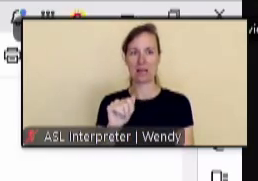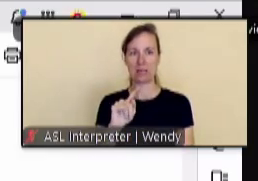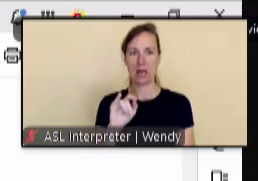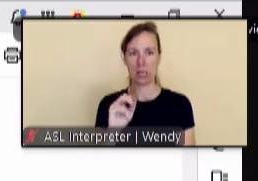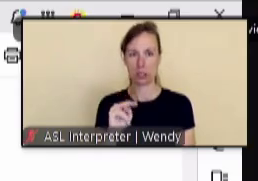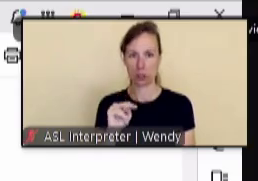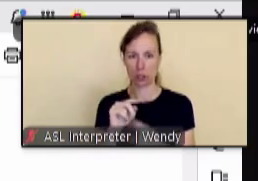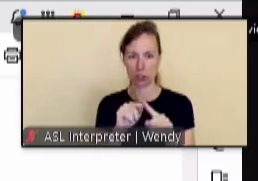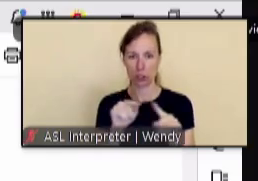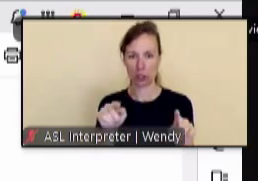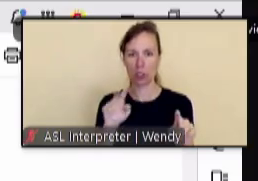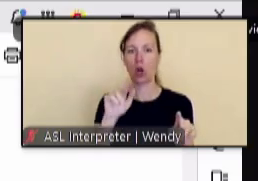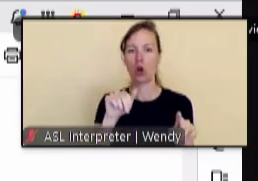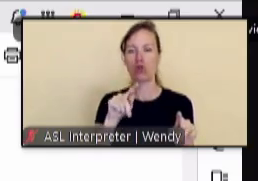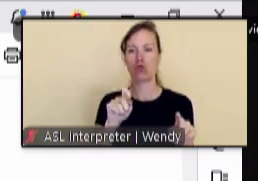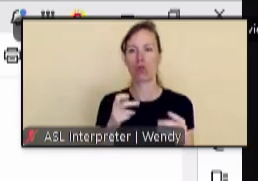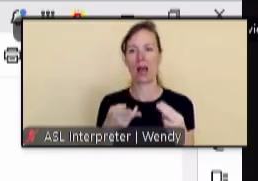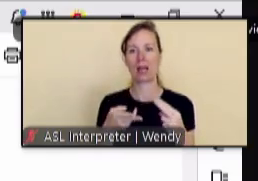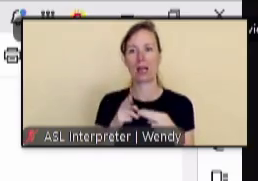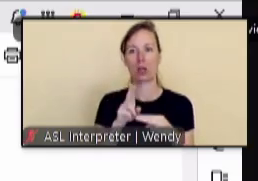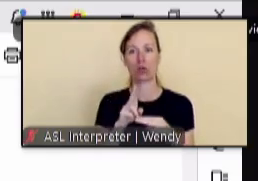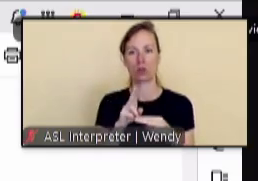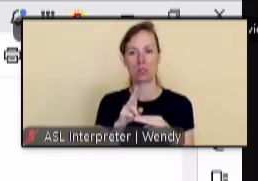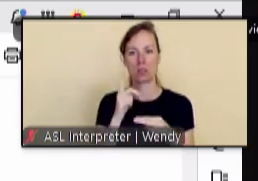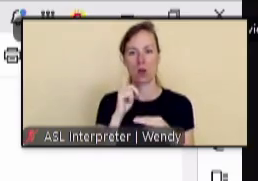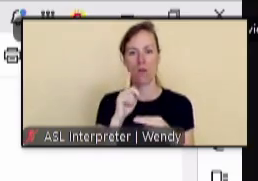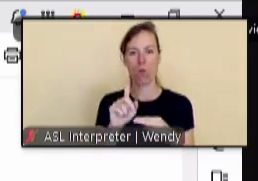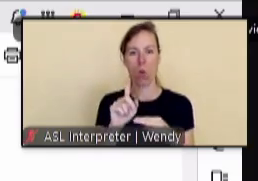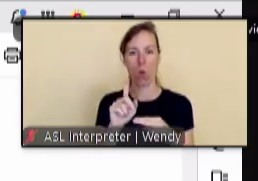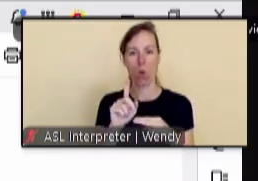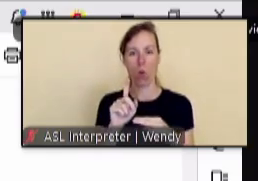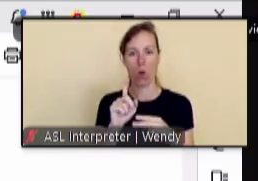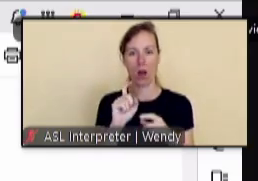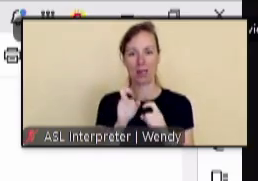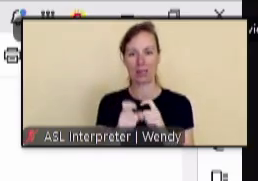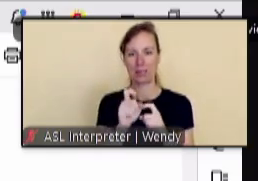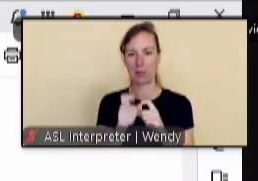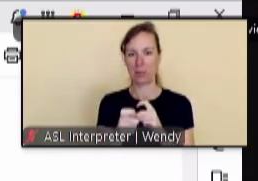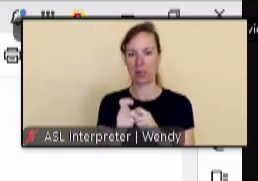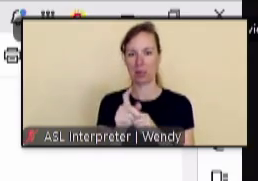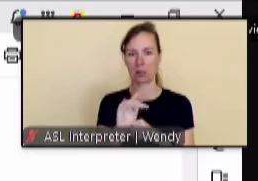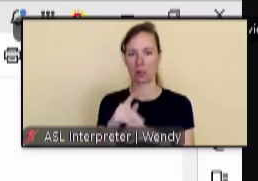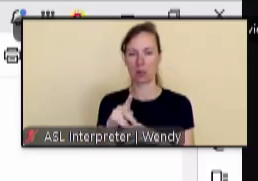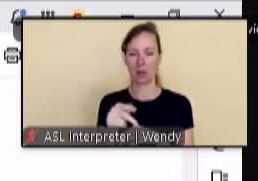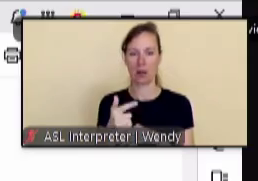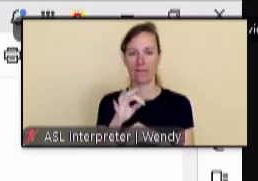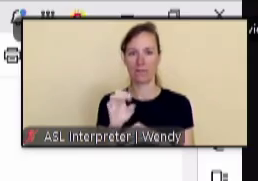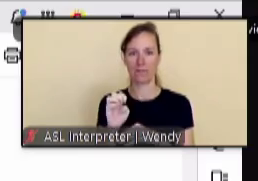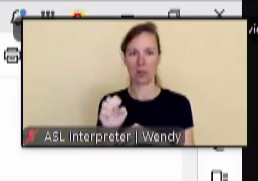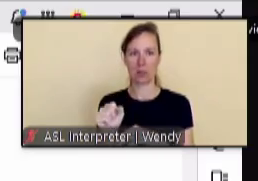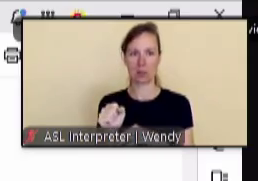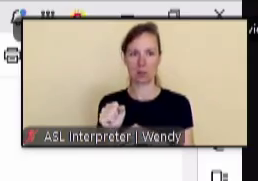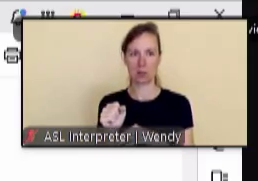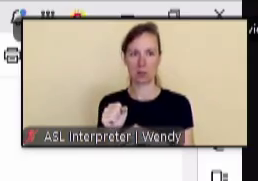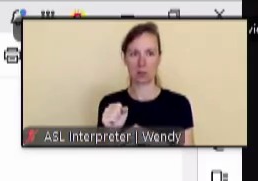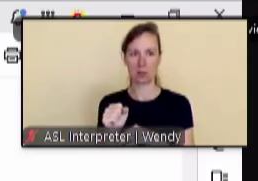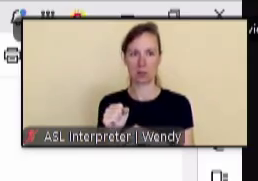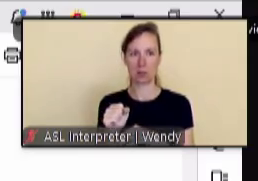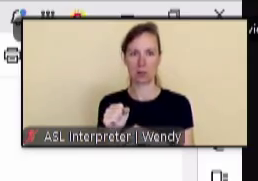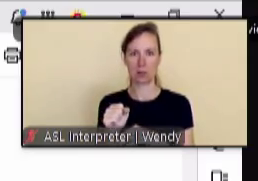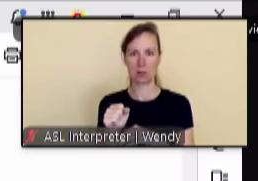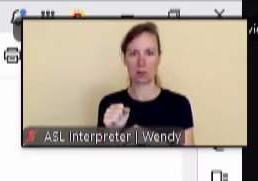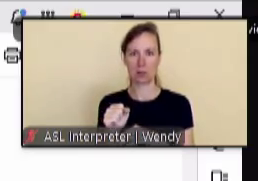rate increase for tipping fees, and so that is an area that